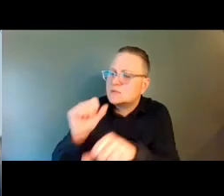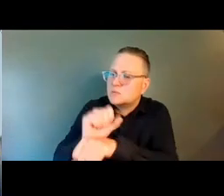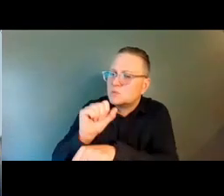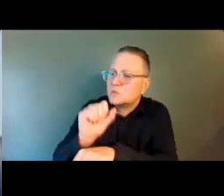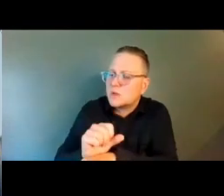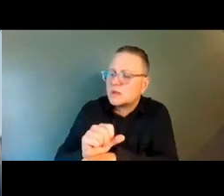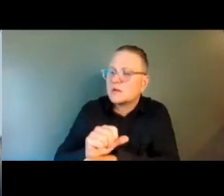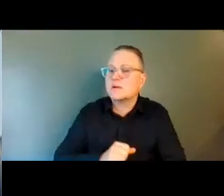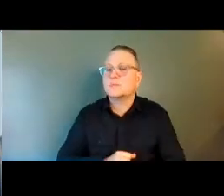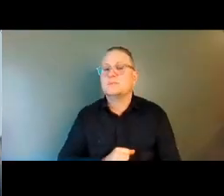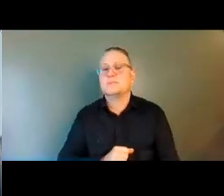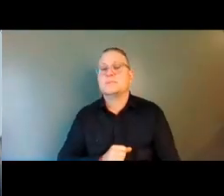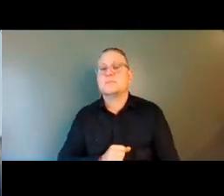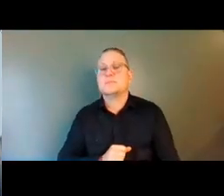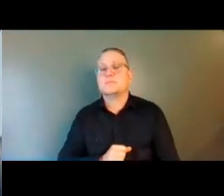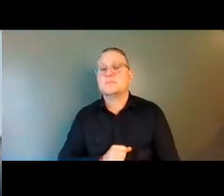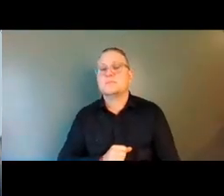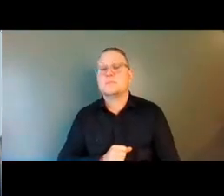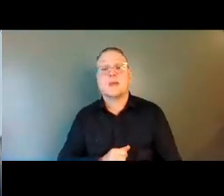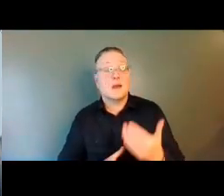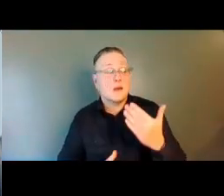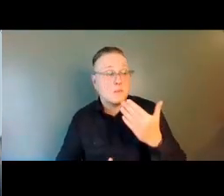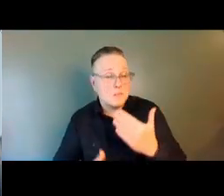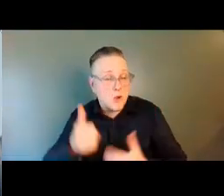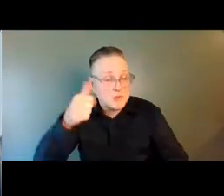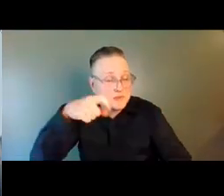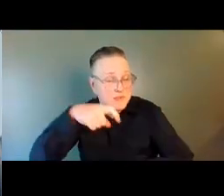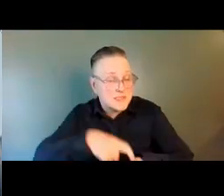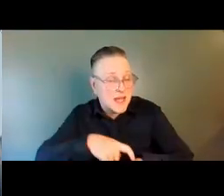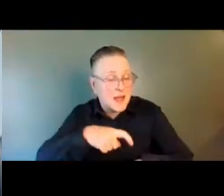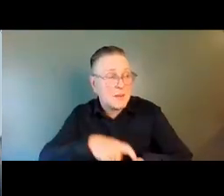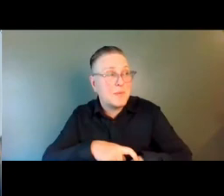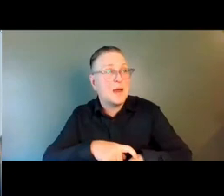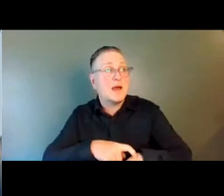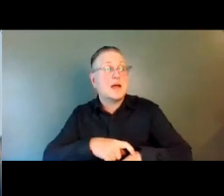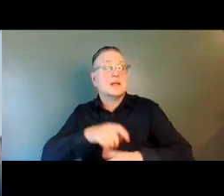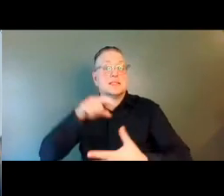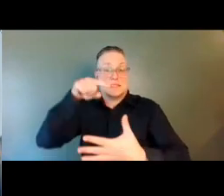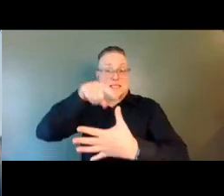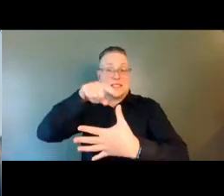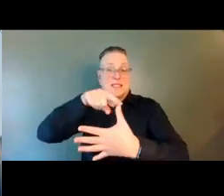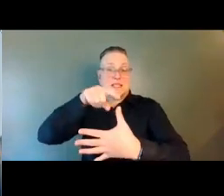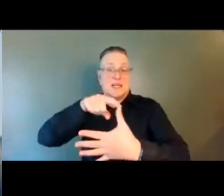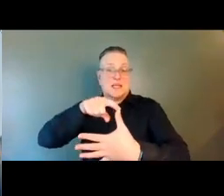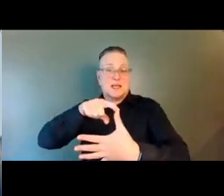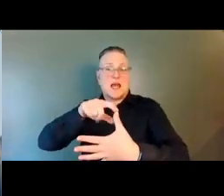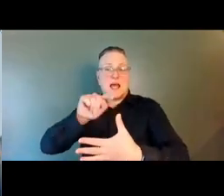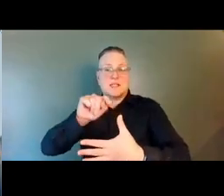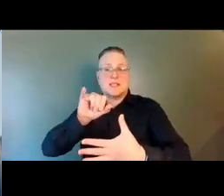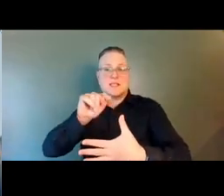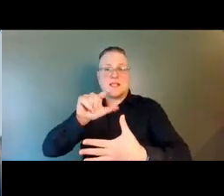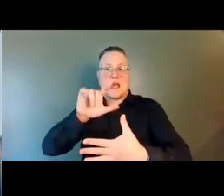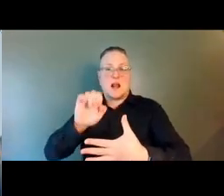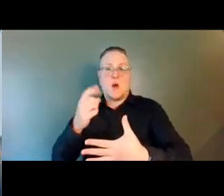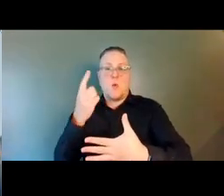So in most cases, I find the power of Title I to be the most important and